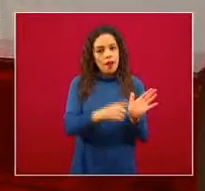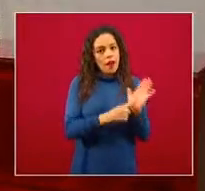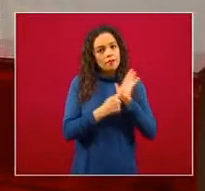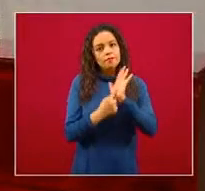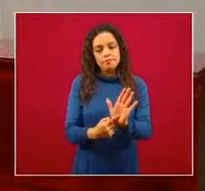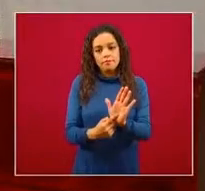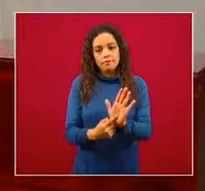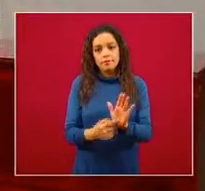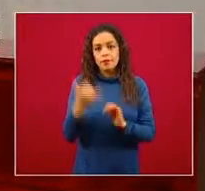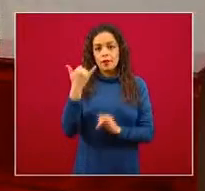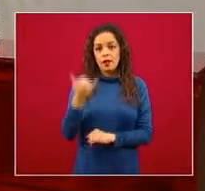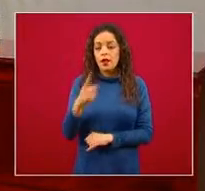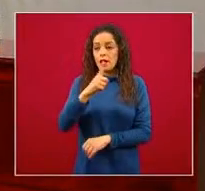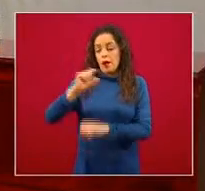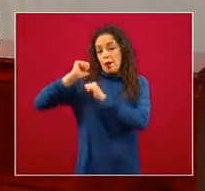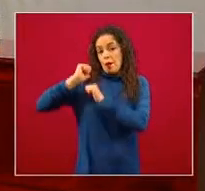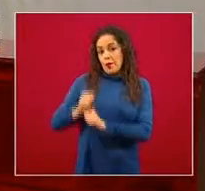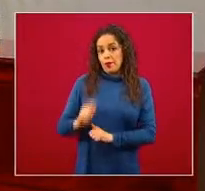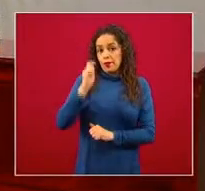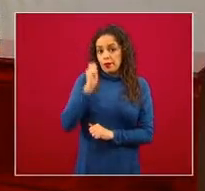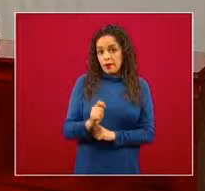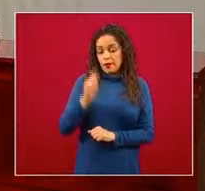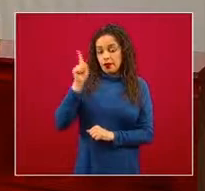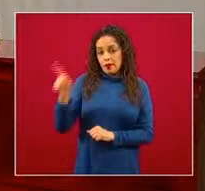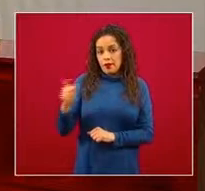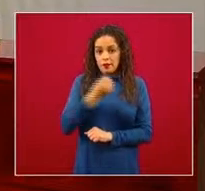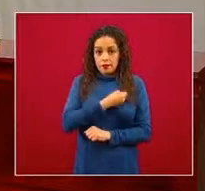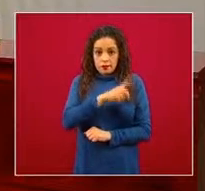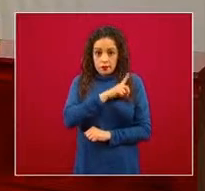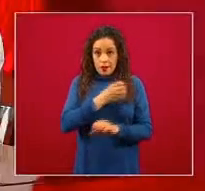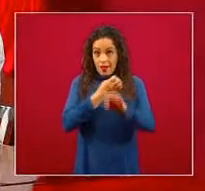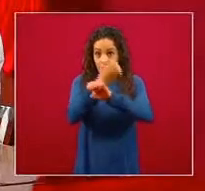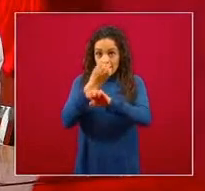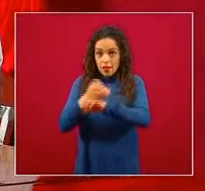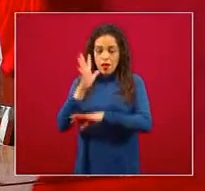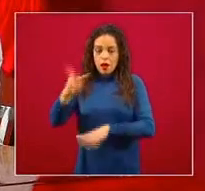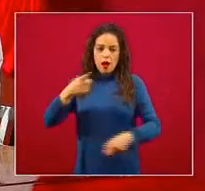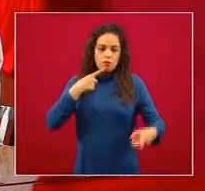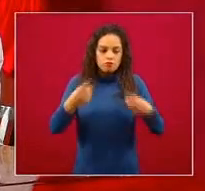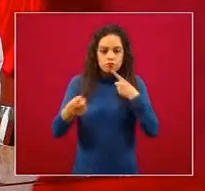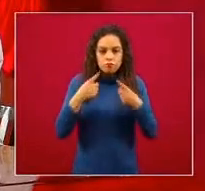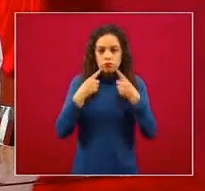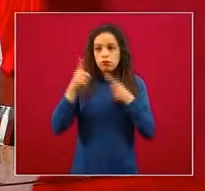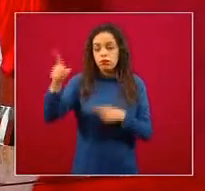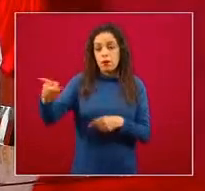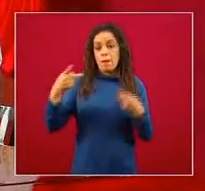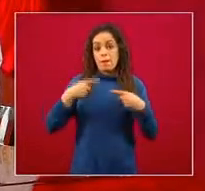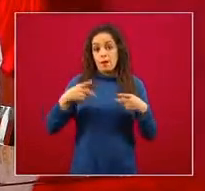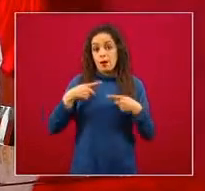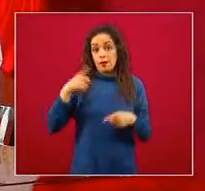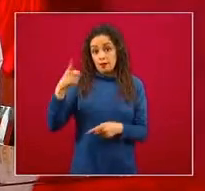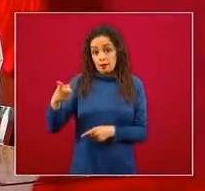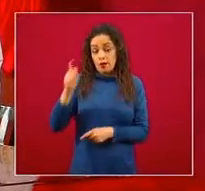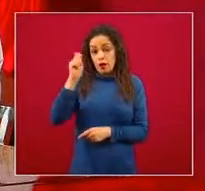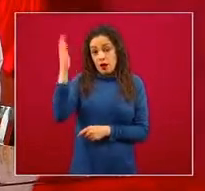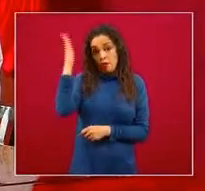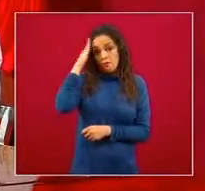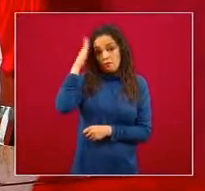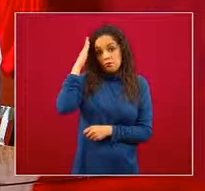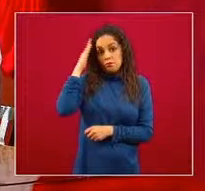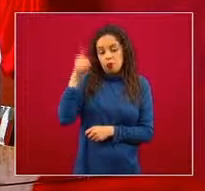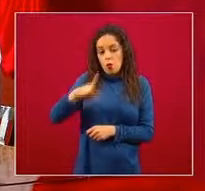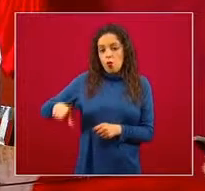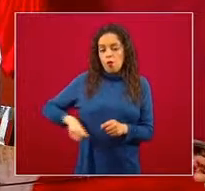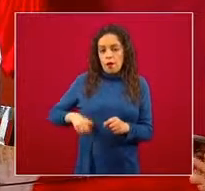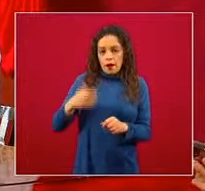have also been discussing it with state health authorities, which are the heads of the executive powers at the state